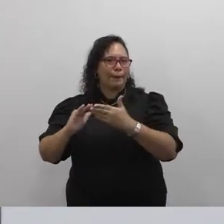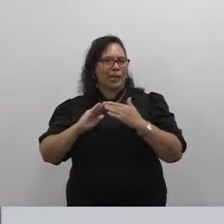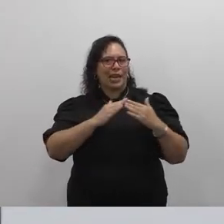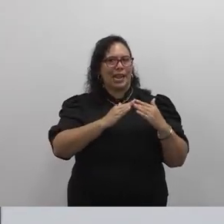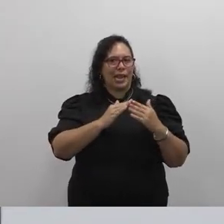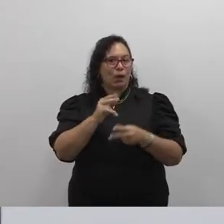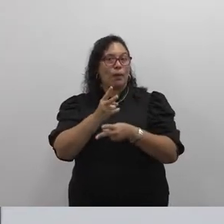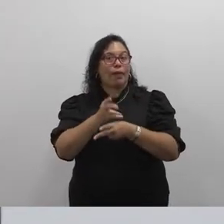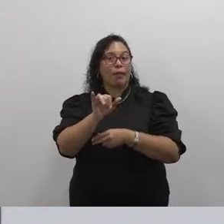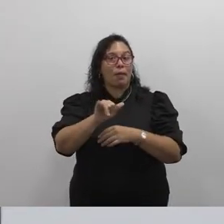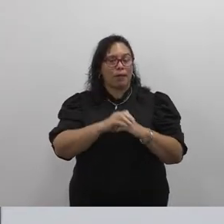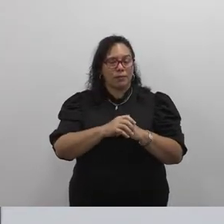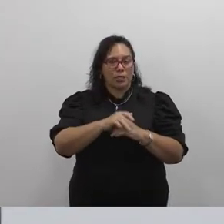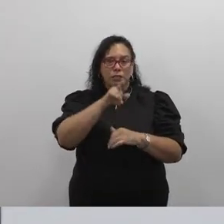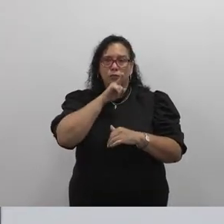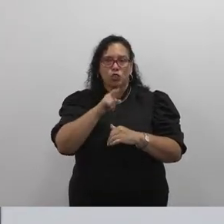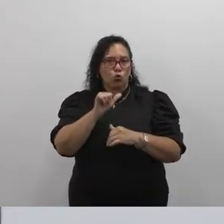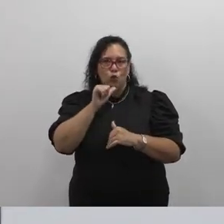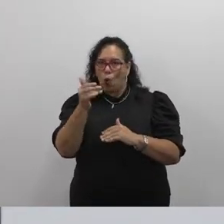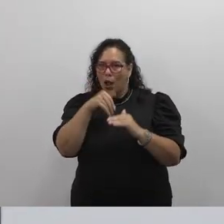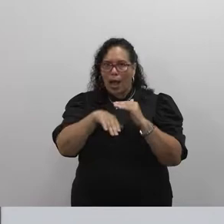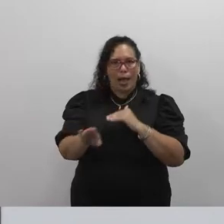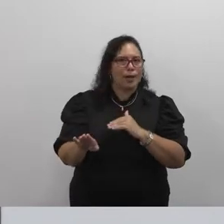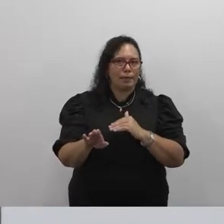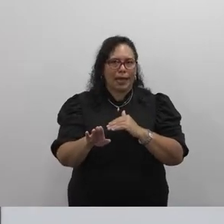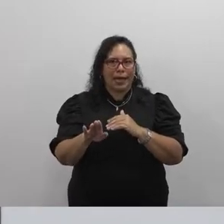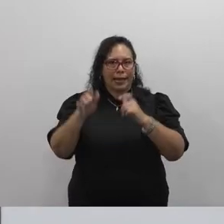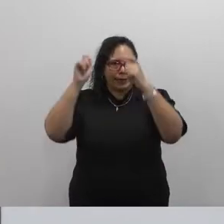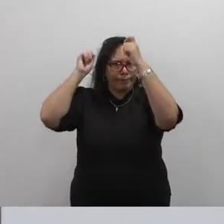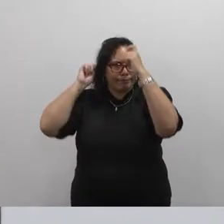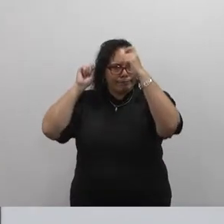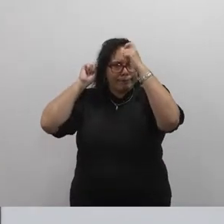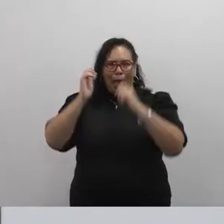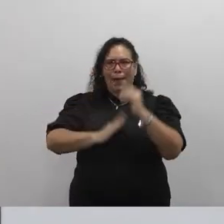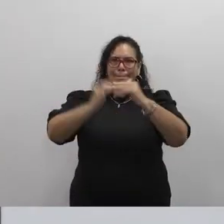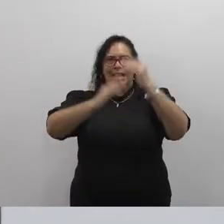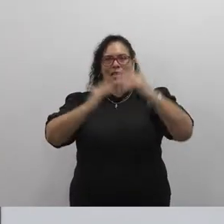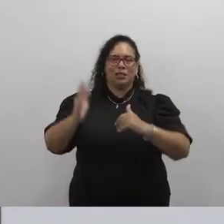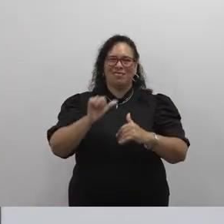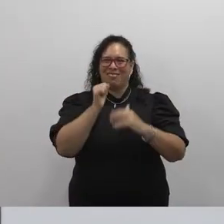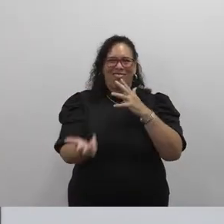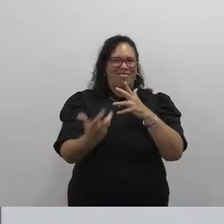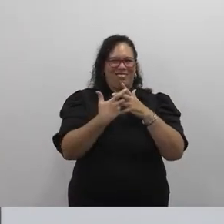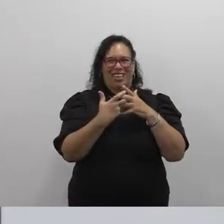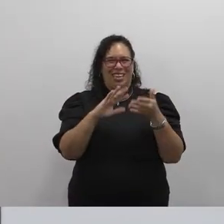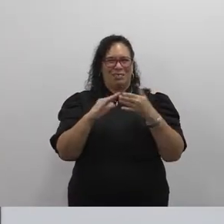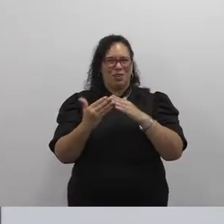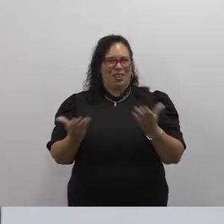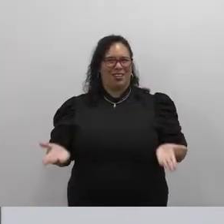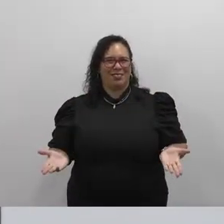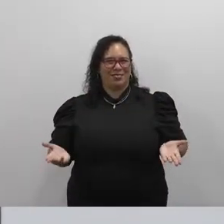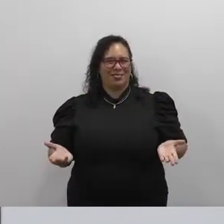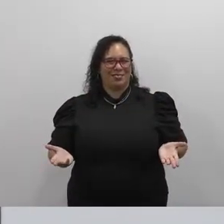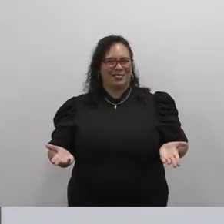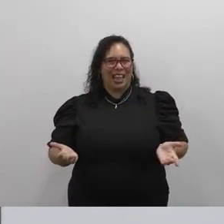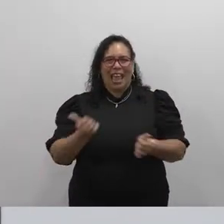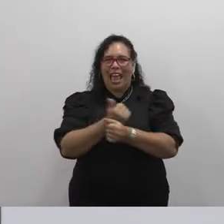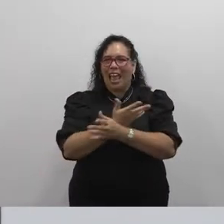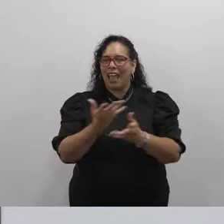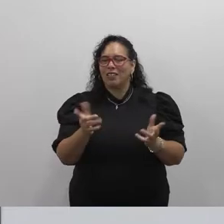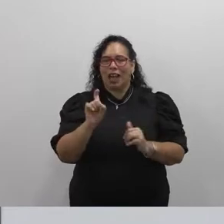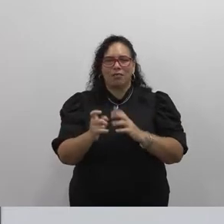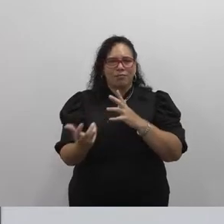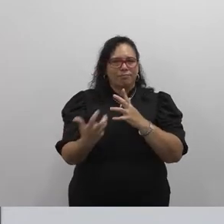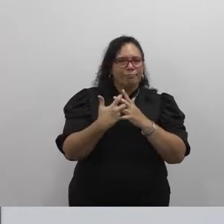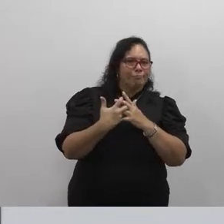to that, right? So we make sure we don't come in, put our hard hats on, and just build a building that doesn't fit on a particular campus. Everything has